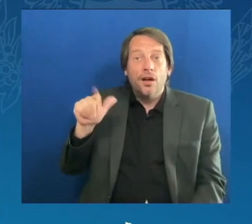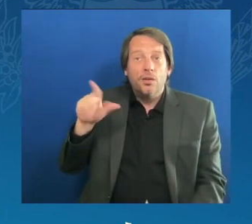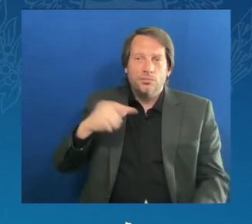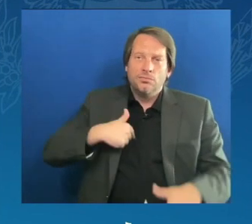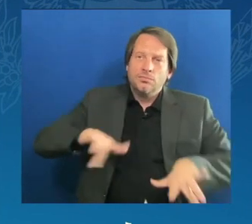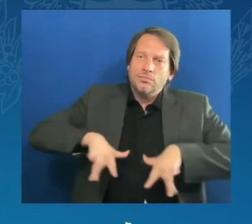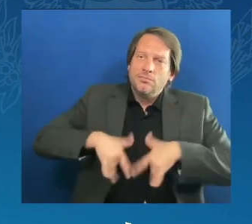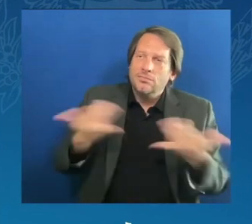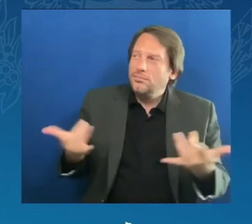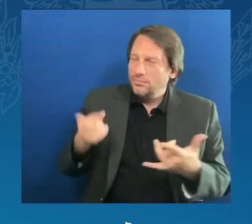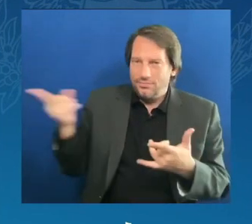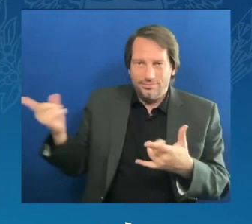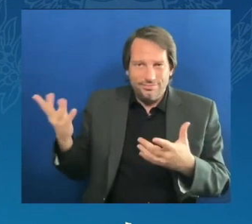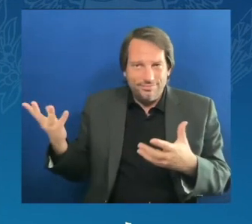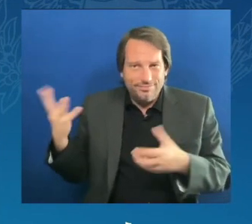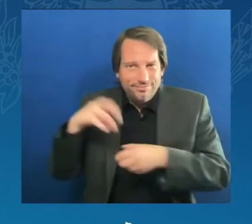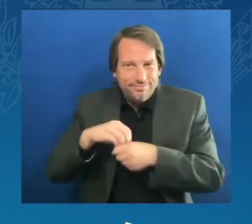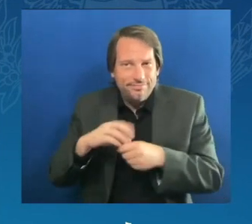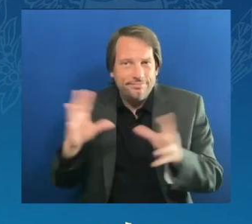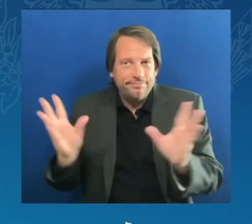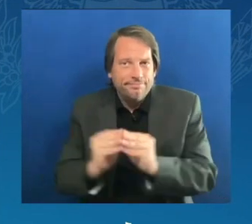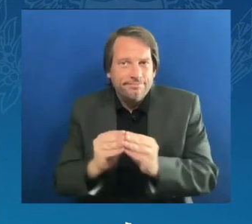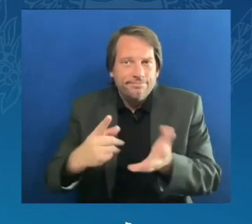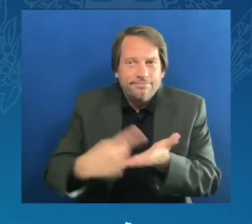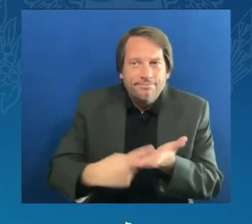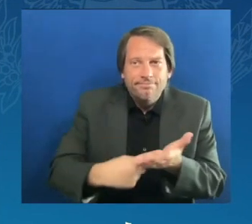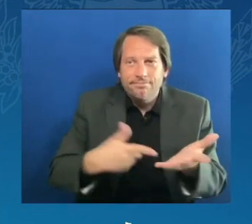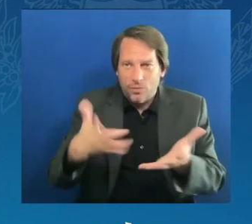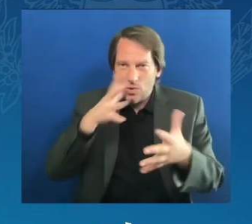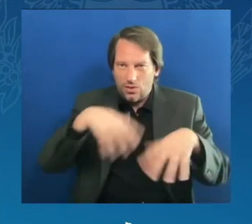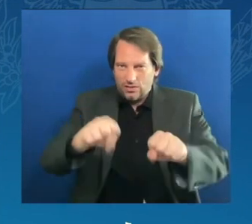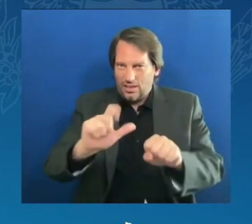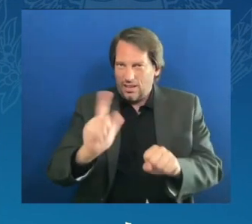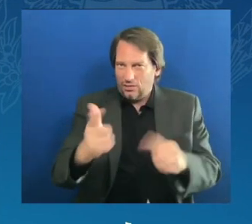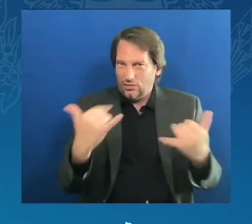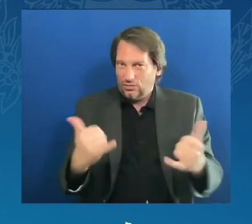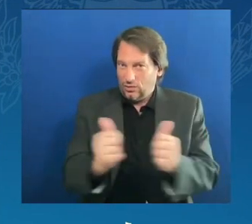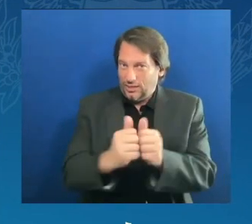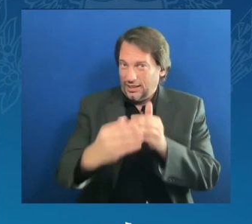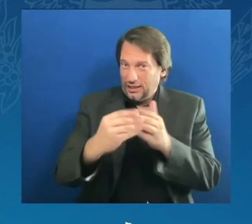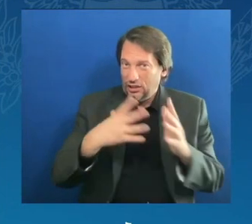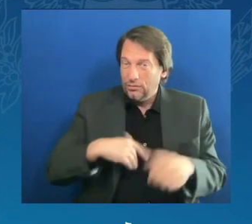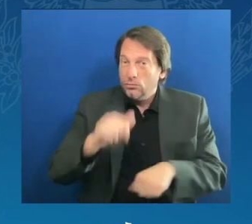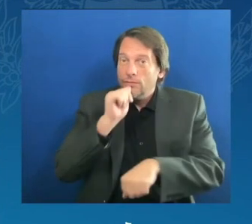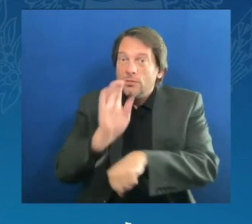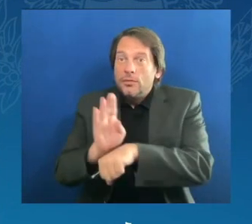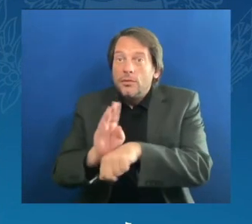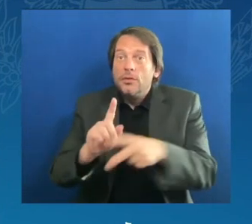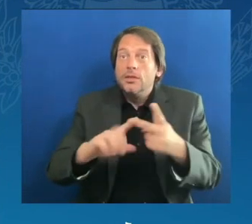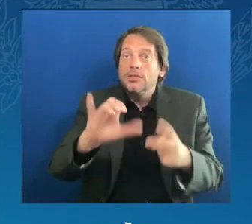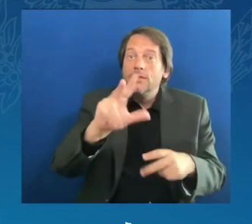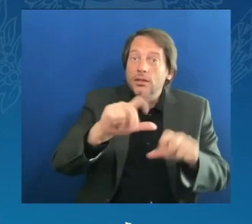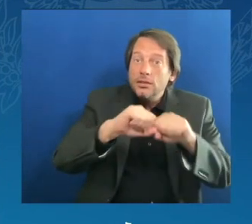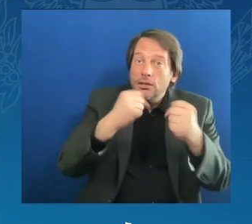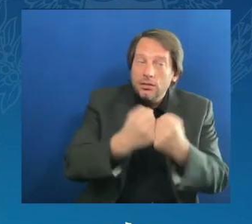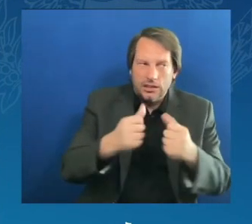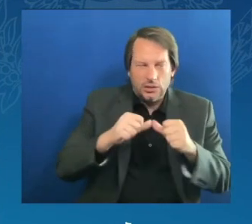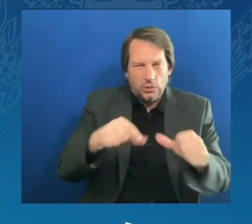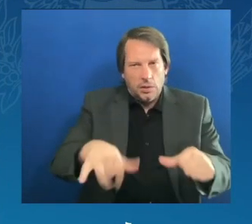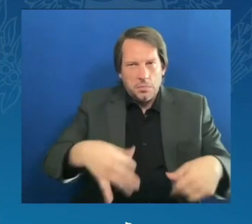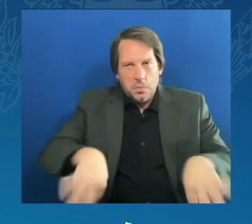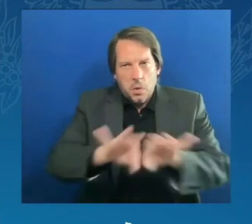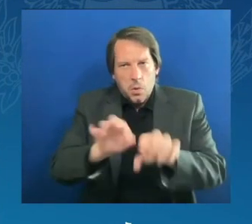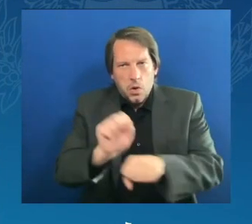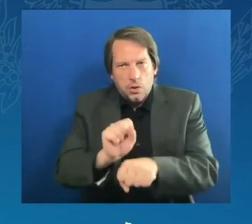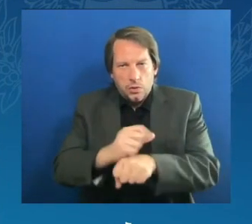work. And I look forward to a productive visit today and to a productive partnership, which of course relies on the